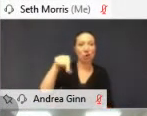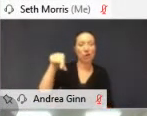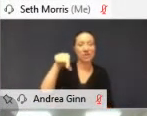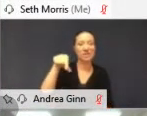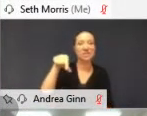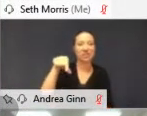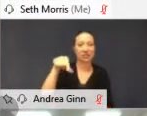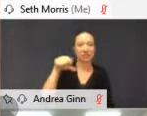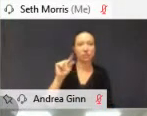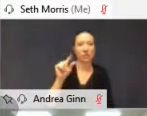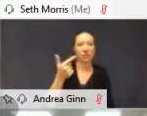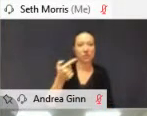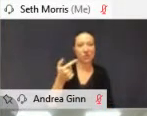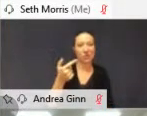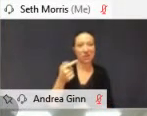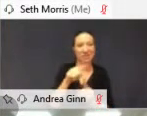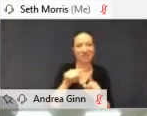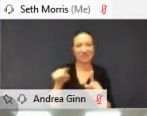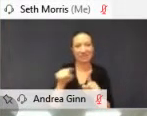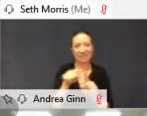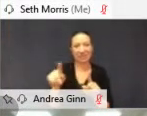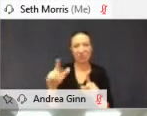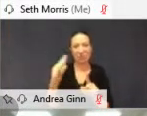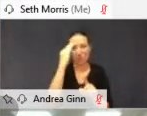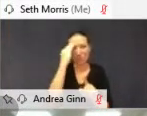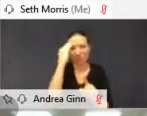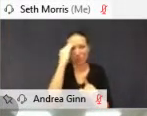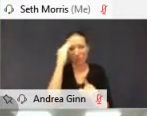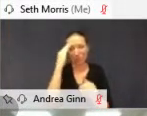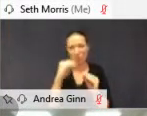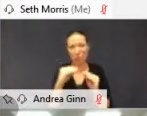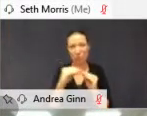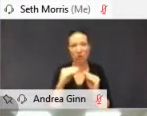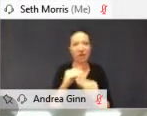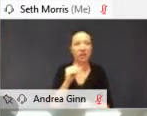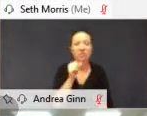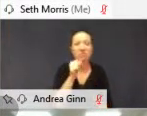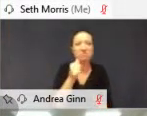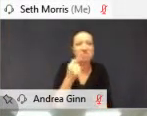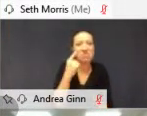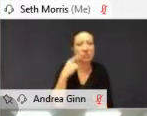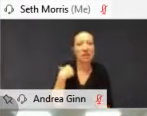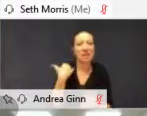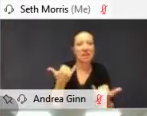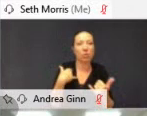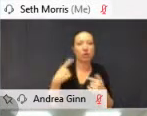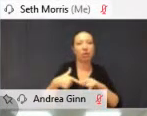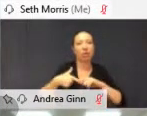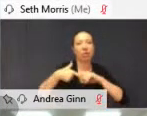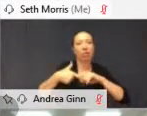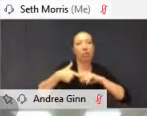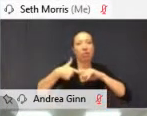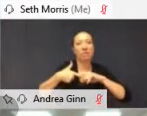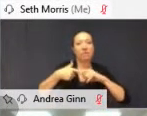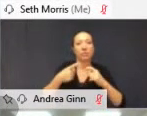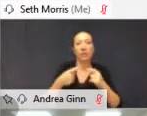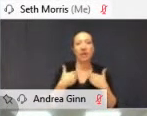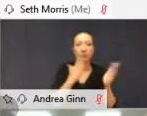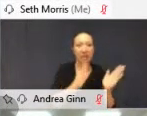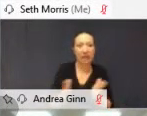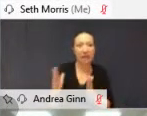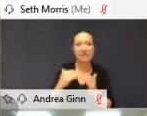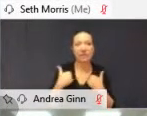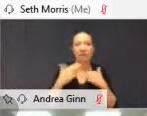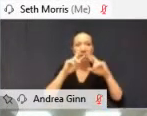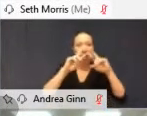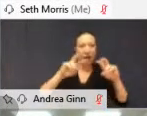2021. So I wouldn't say we're in a holding pattern. We certainly have lots of plans and analysis and know what the levers are if